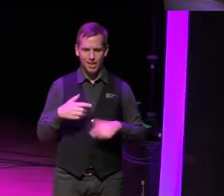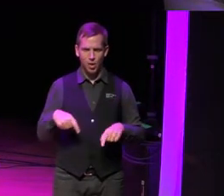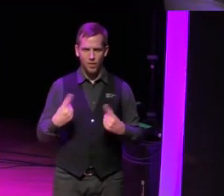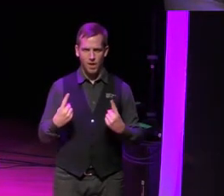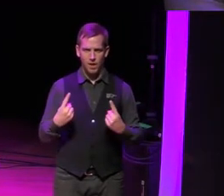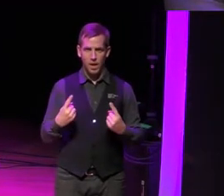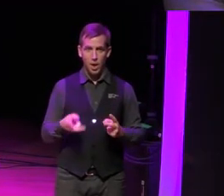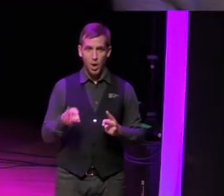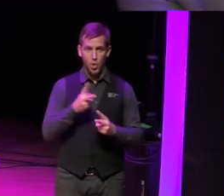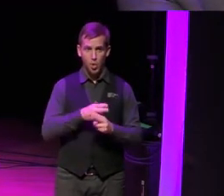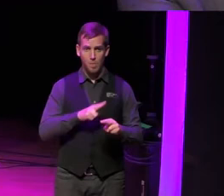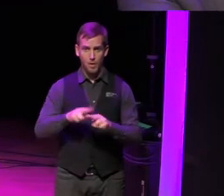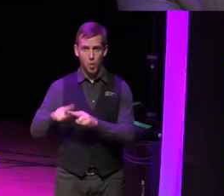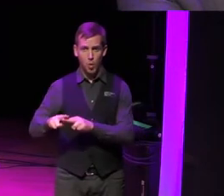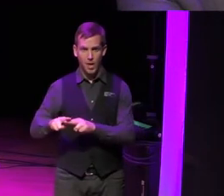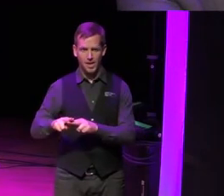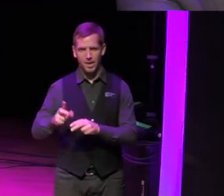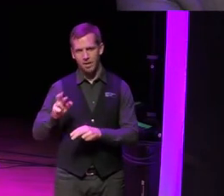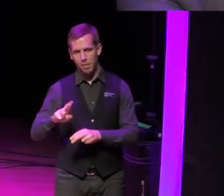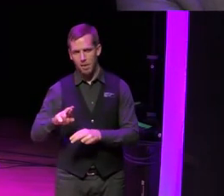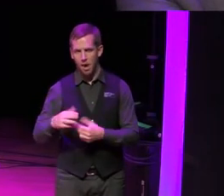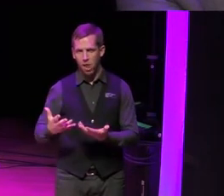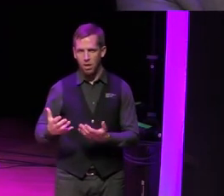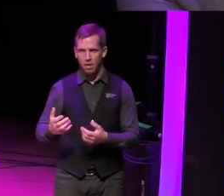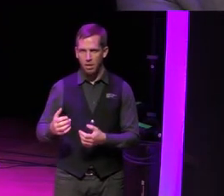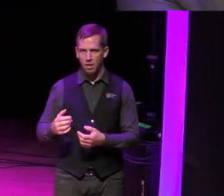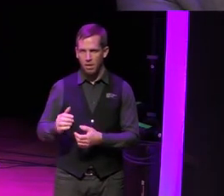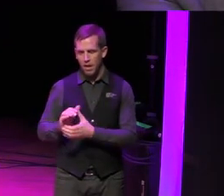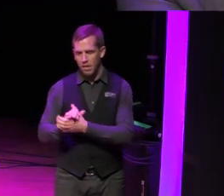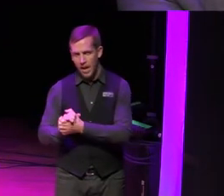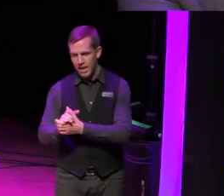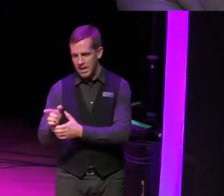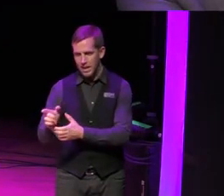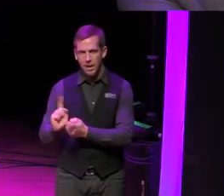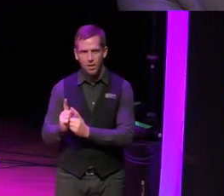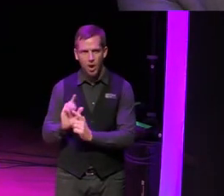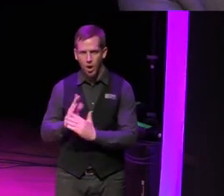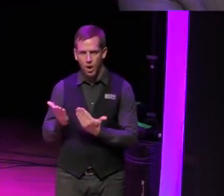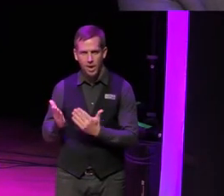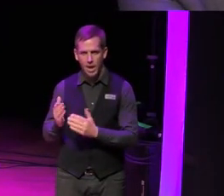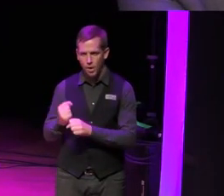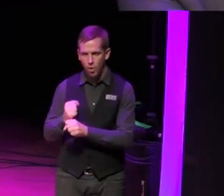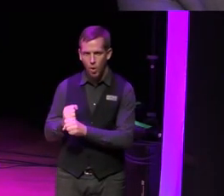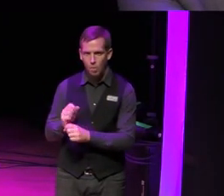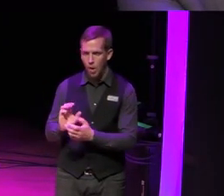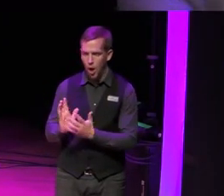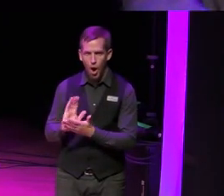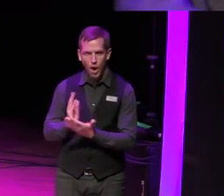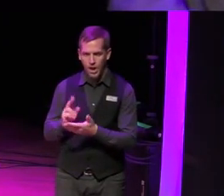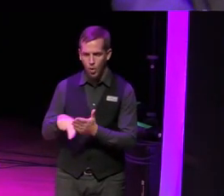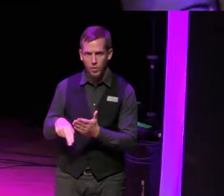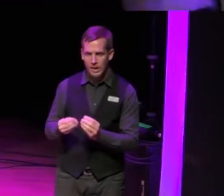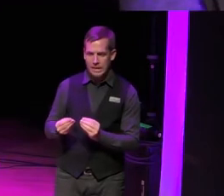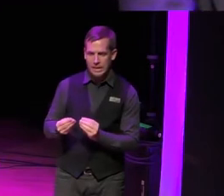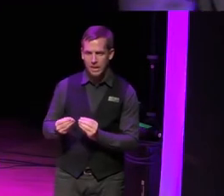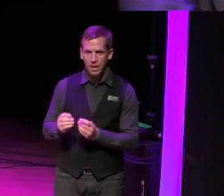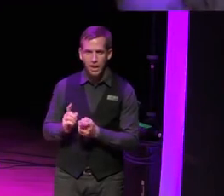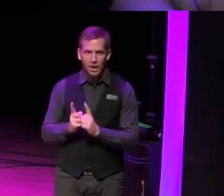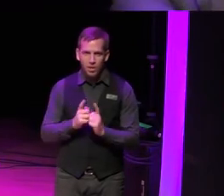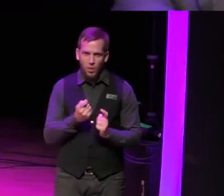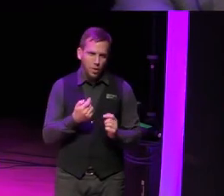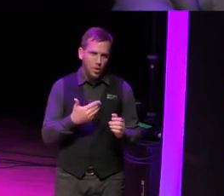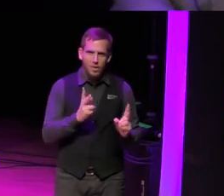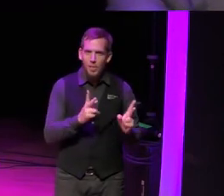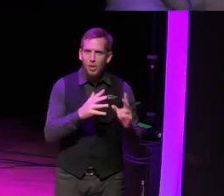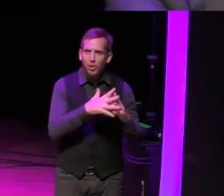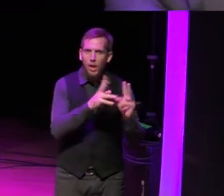of, you know, having your friend's daughter needs a job, or your friend's daughter needs a contract, somebody from your church needs a